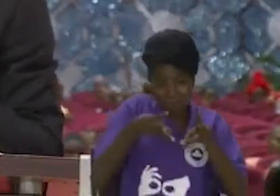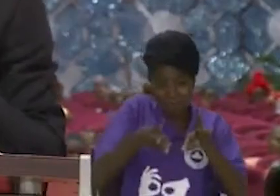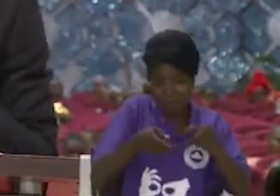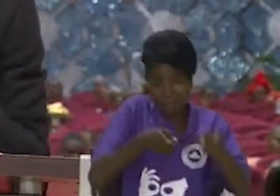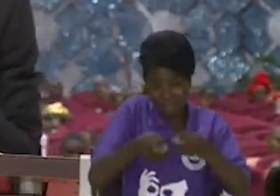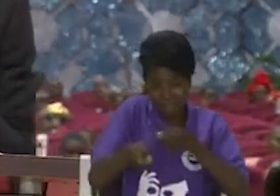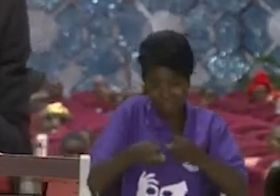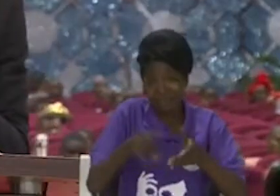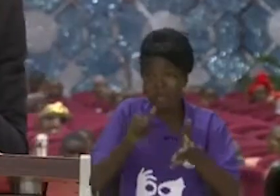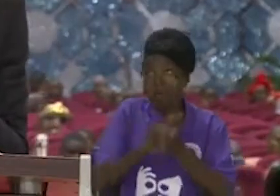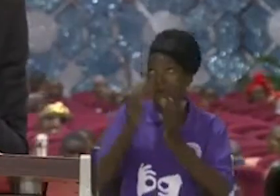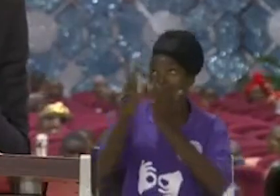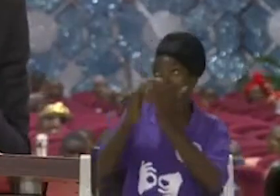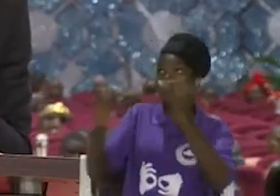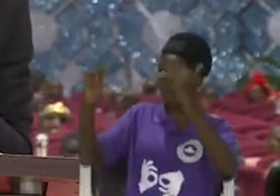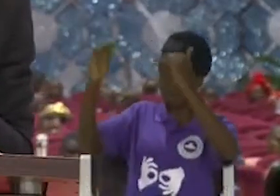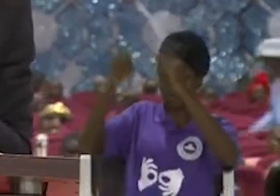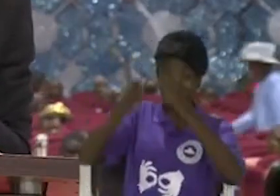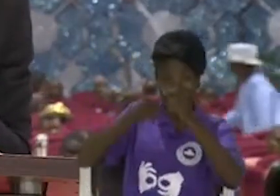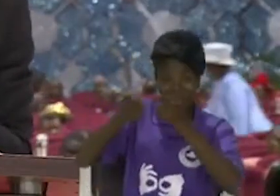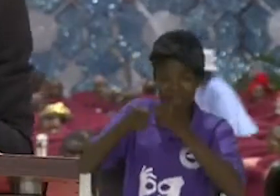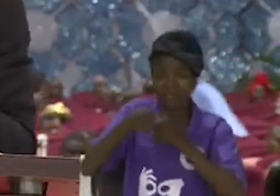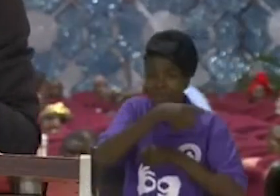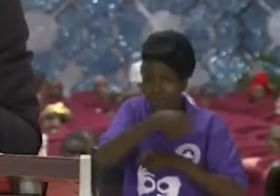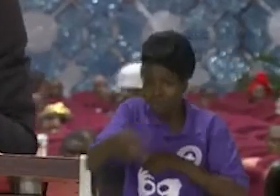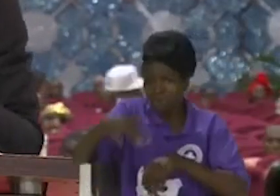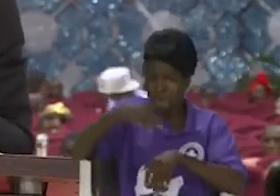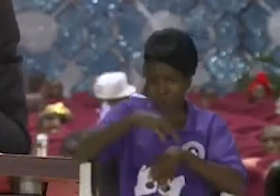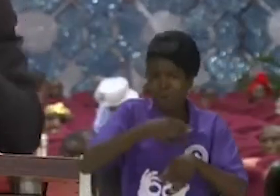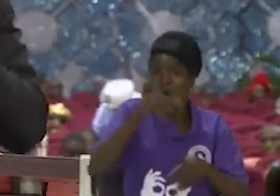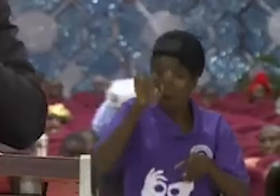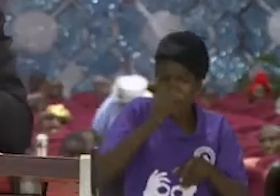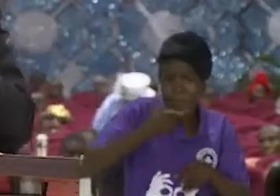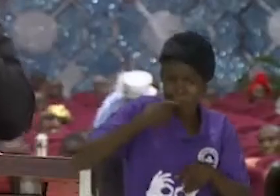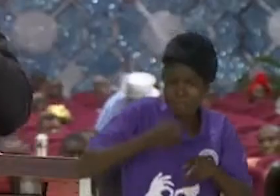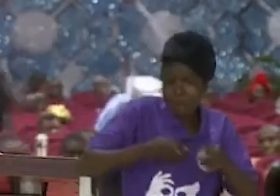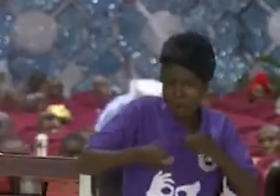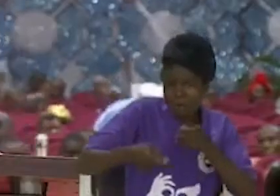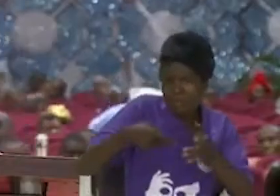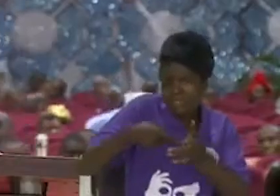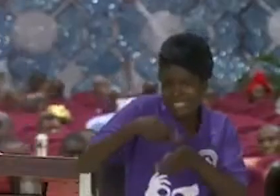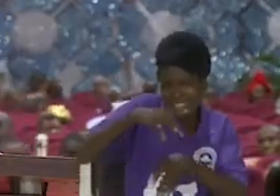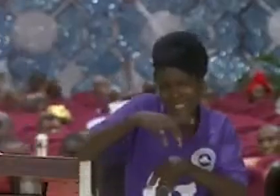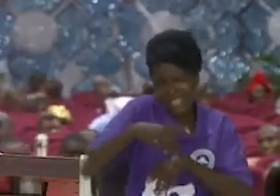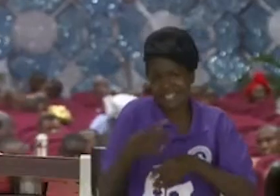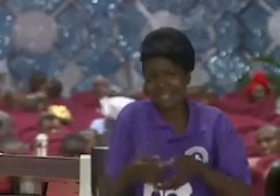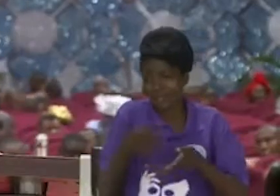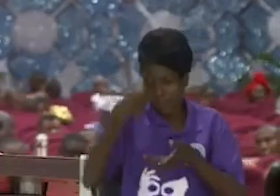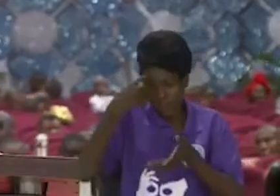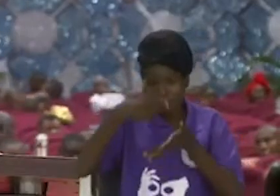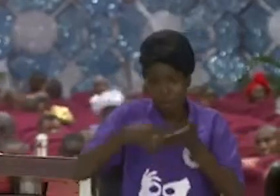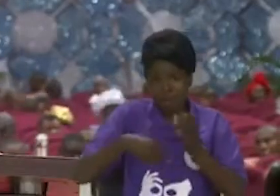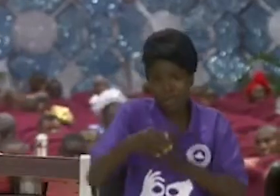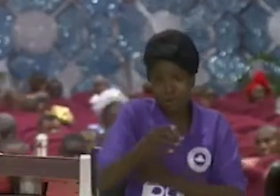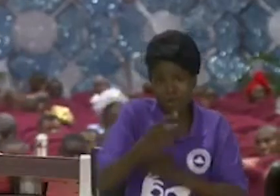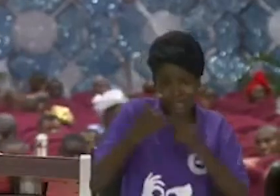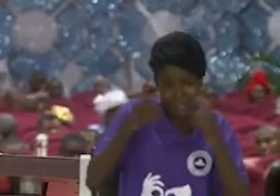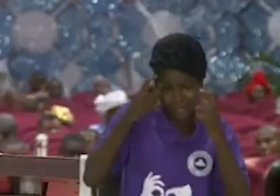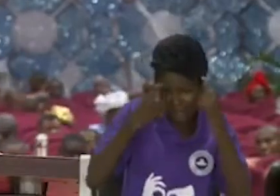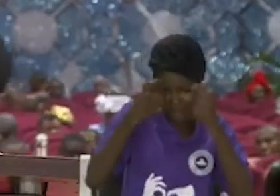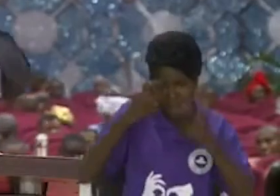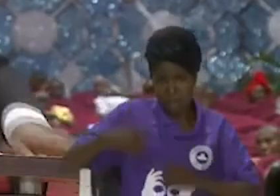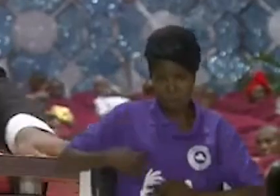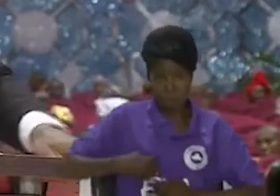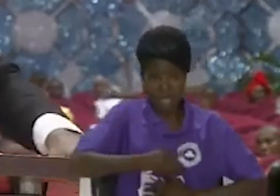heaven, I am expecting this creature to control the affairs of the earth. So it means that so far God is concerned, we are his